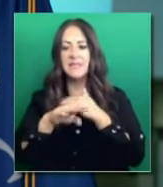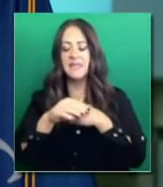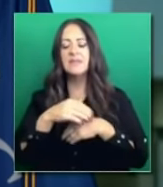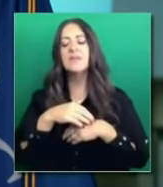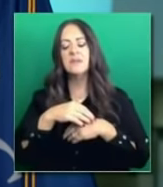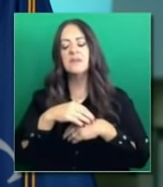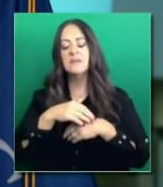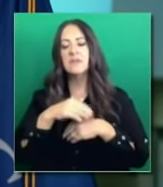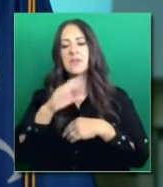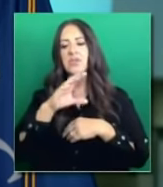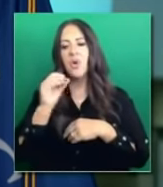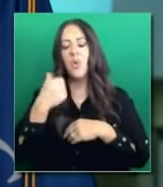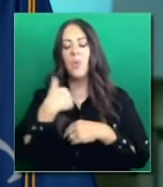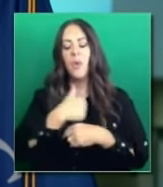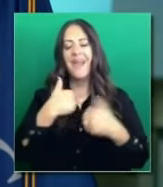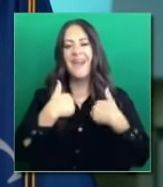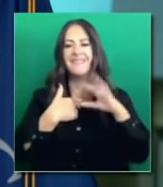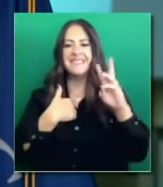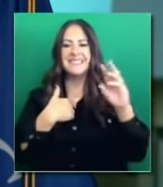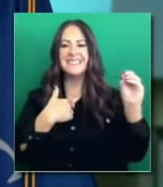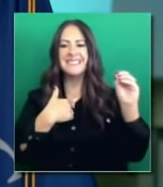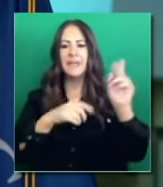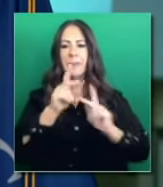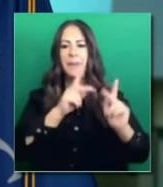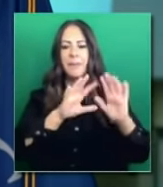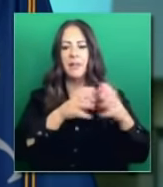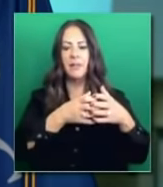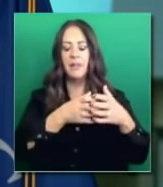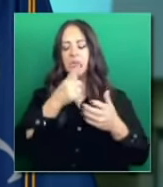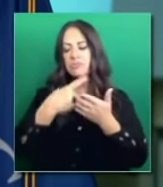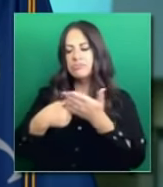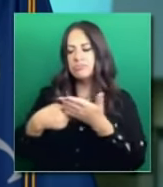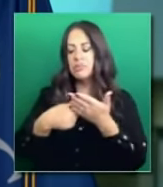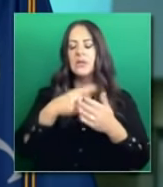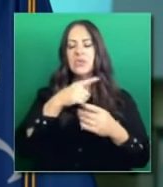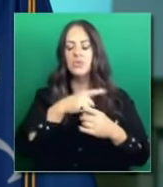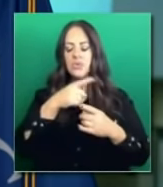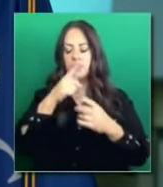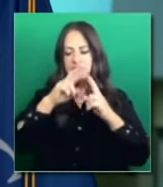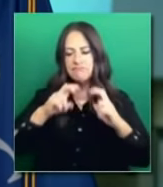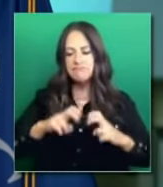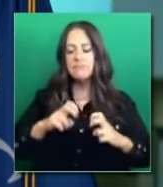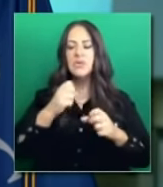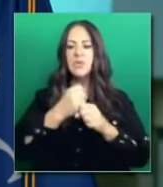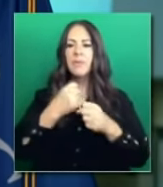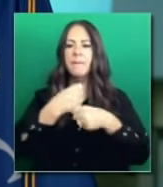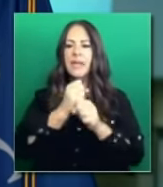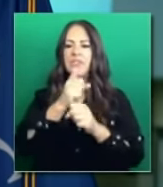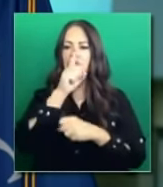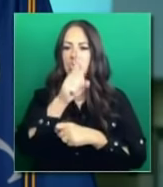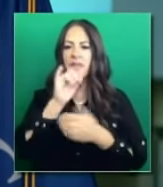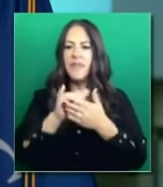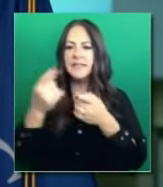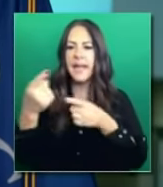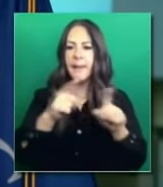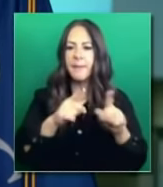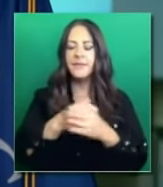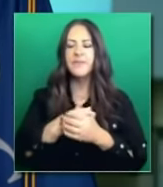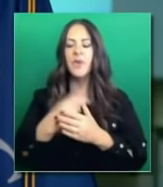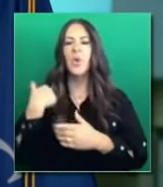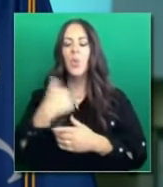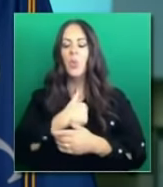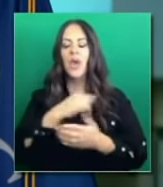individuals to help amplify that cause. Specifically, here's what we're doing. We're utilizing the lessons learned from